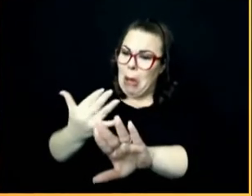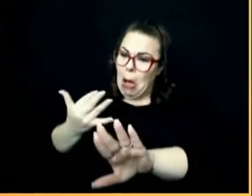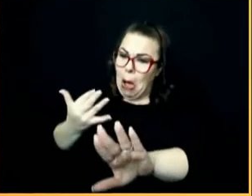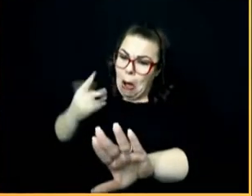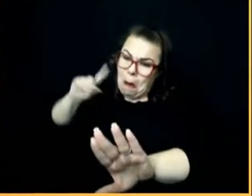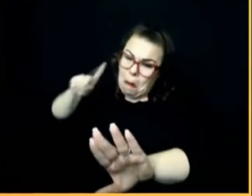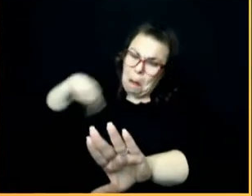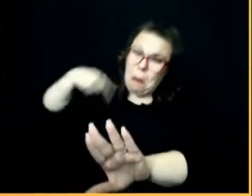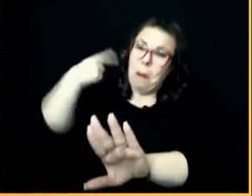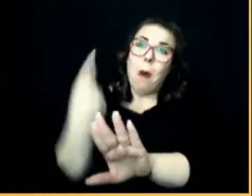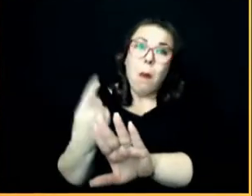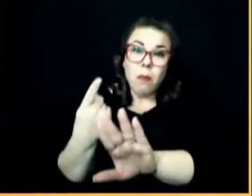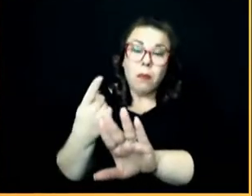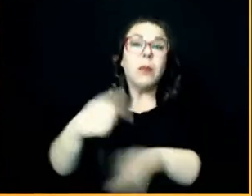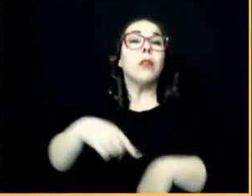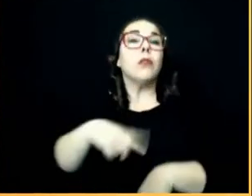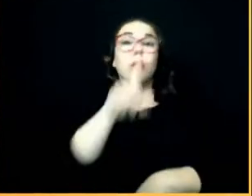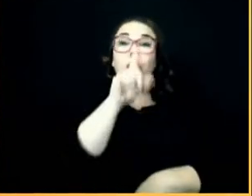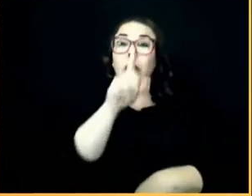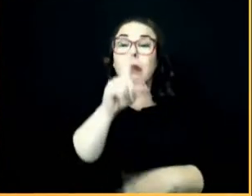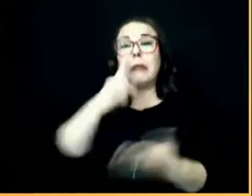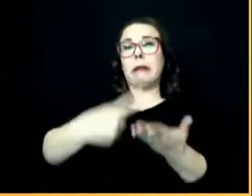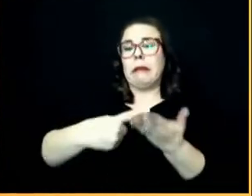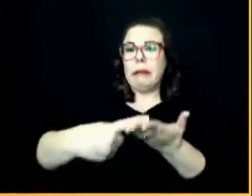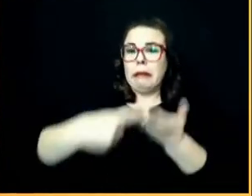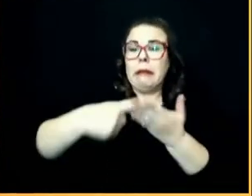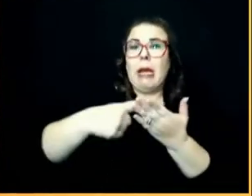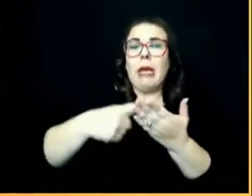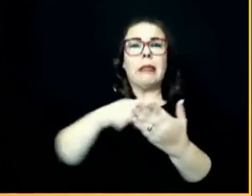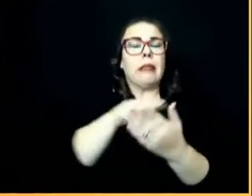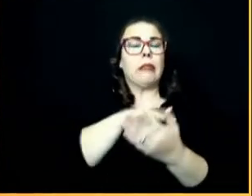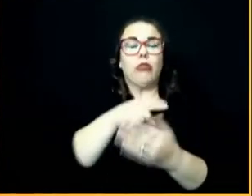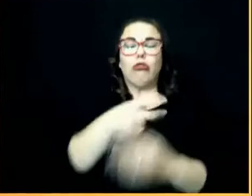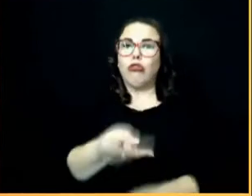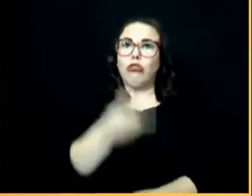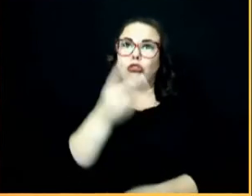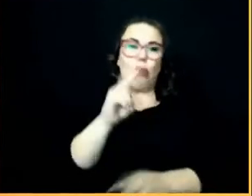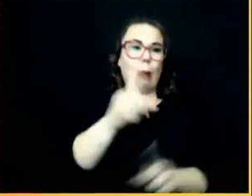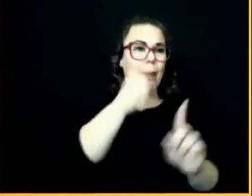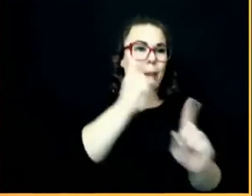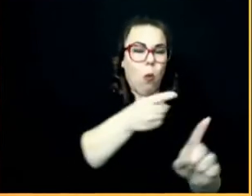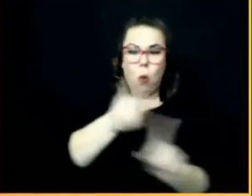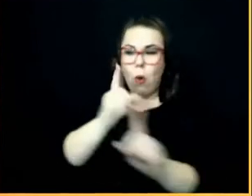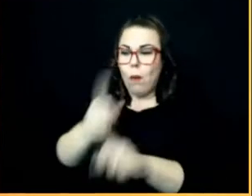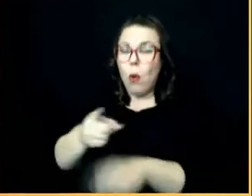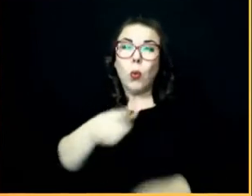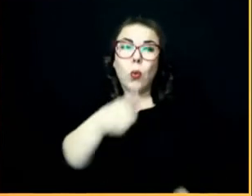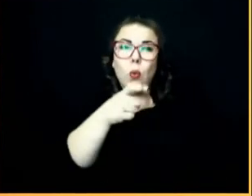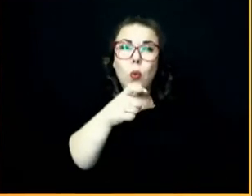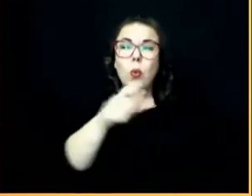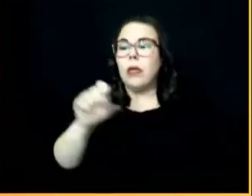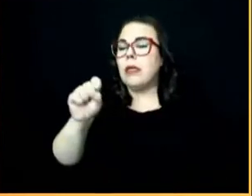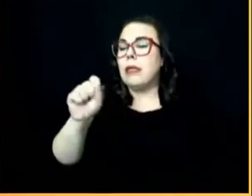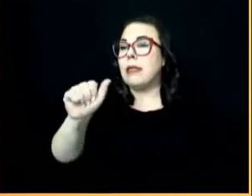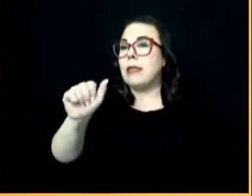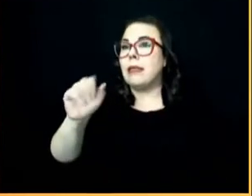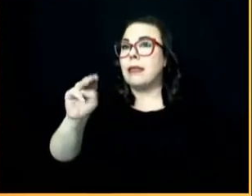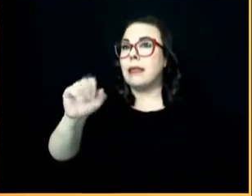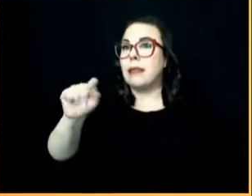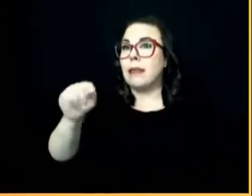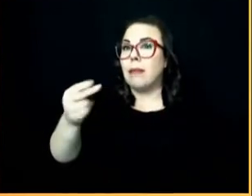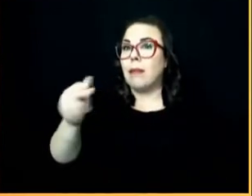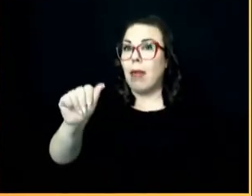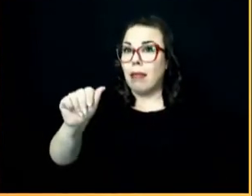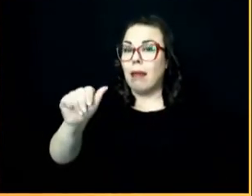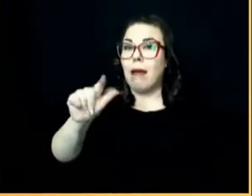two extremes, these two head-spinning extremes, is Samantha Allen, who is a journalist and author of Real Queer